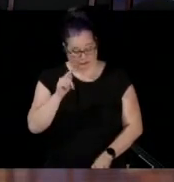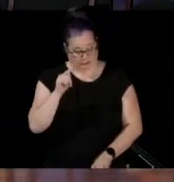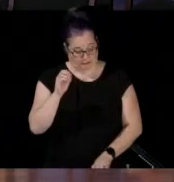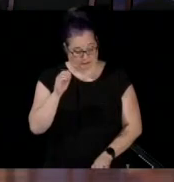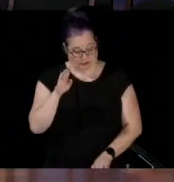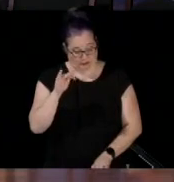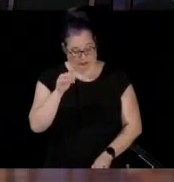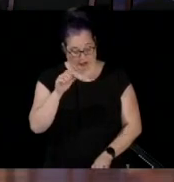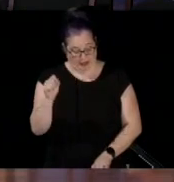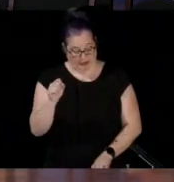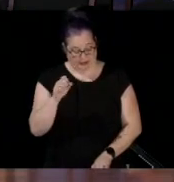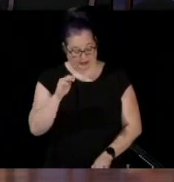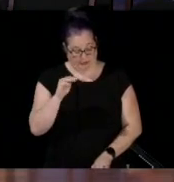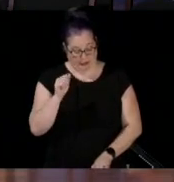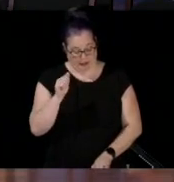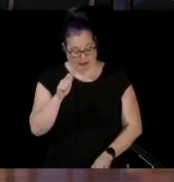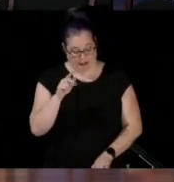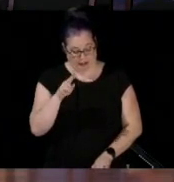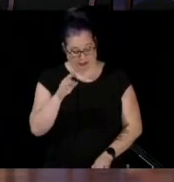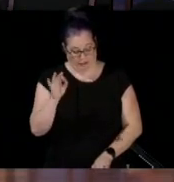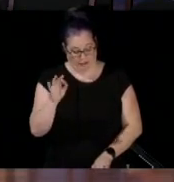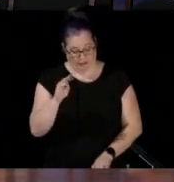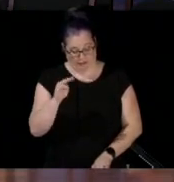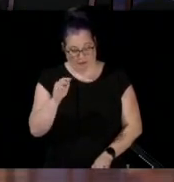Tobias Malouf Maz.